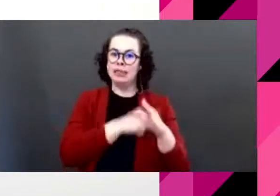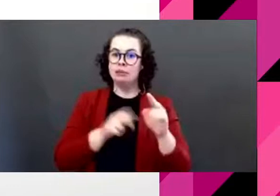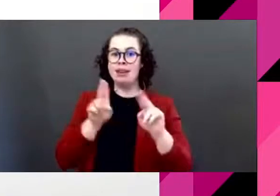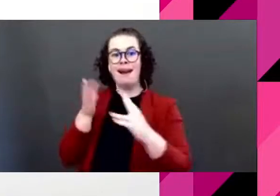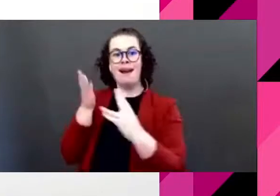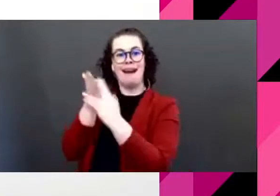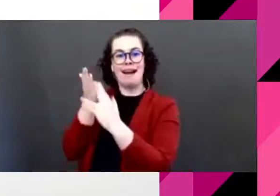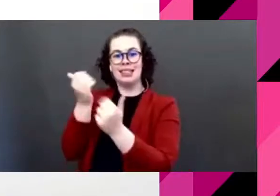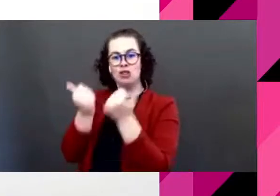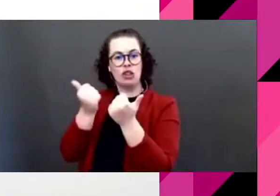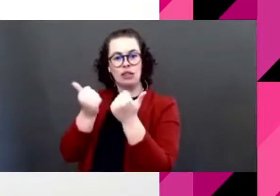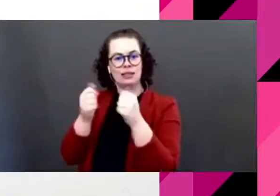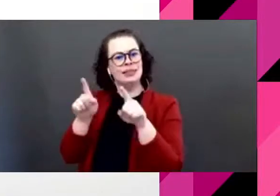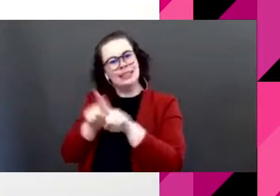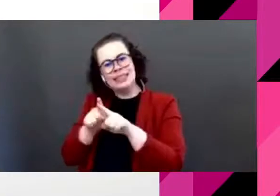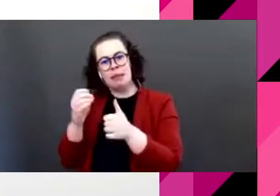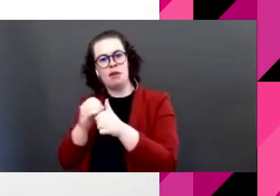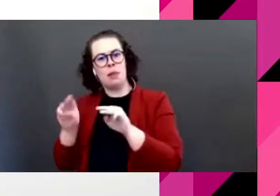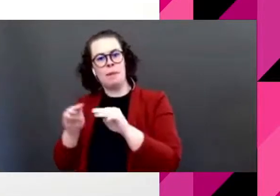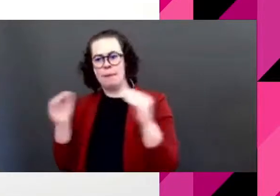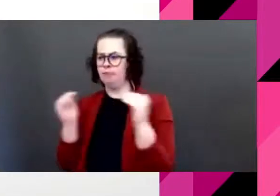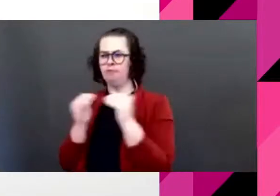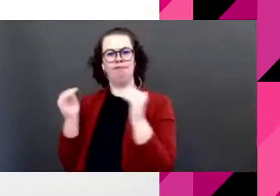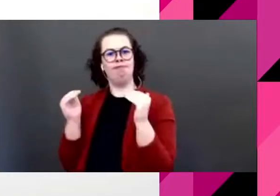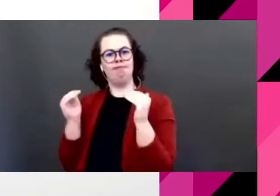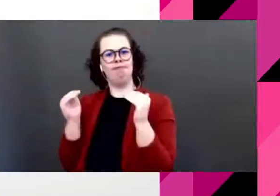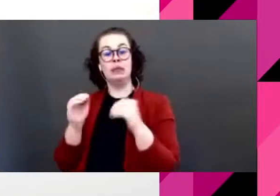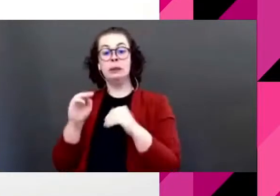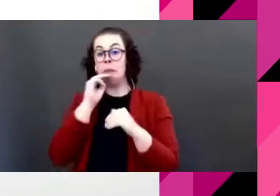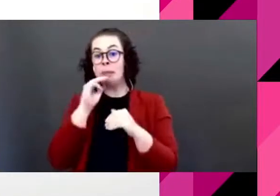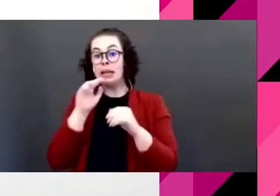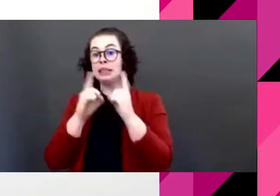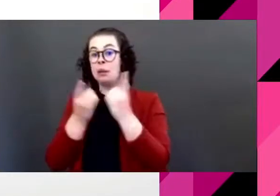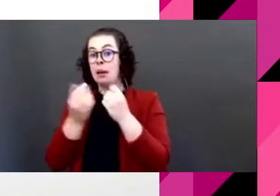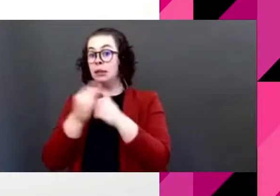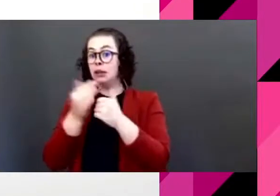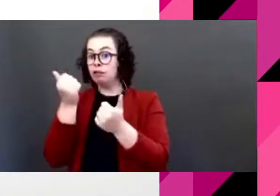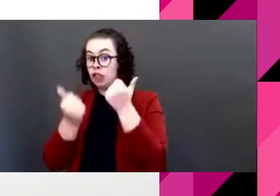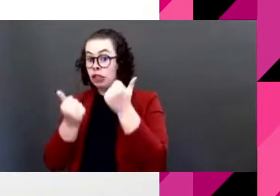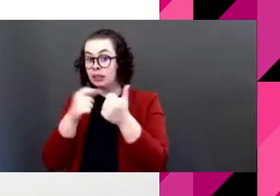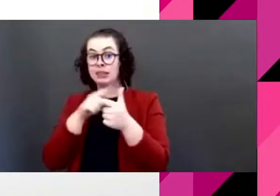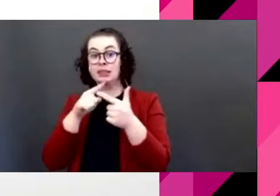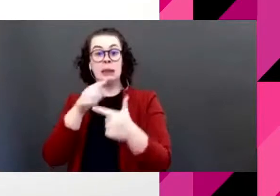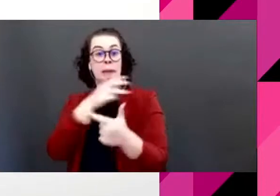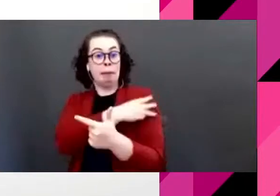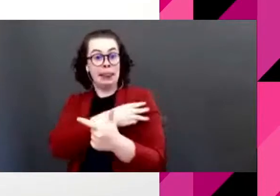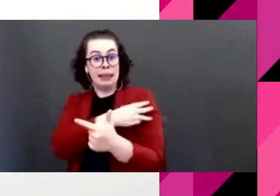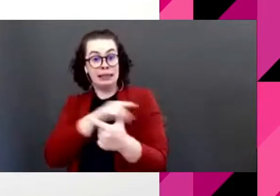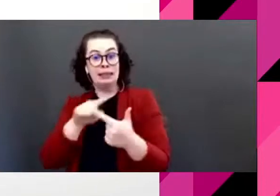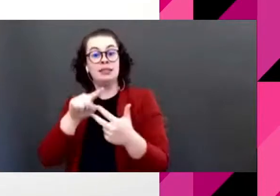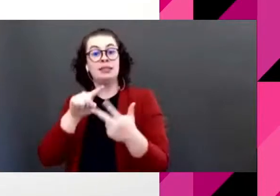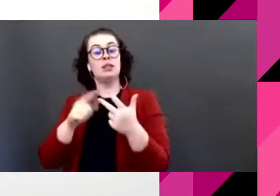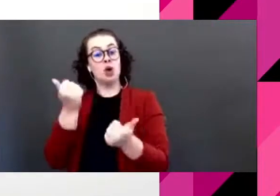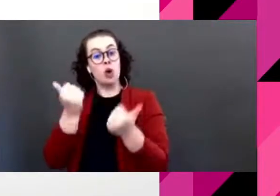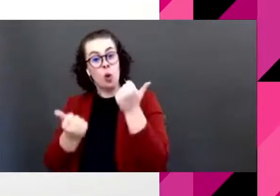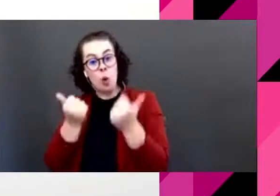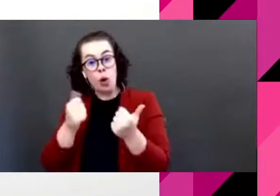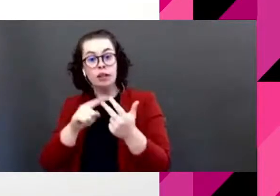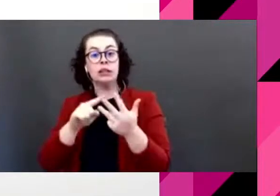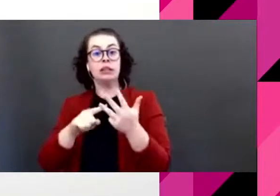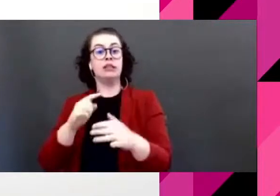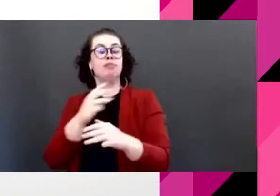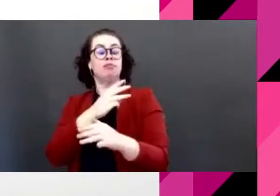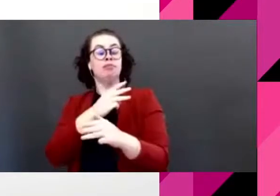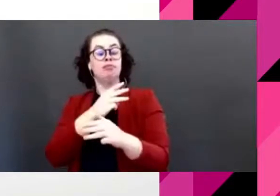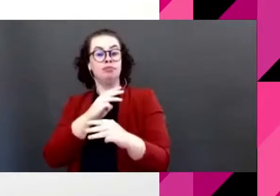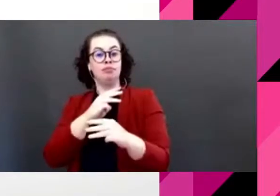others. It requires the Department of Justice, an Garda Síochána, the Court Service, the Prison Service, and the